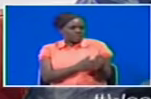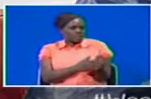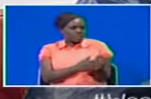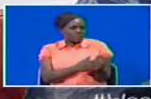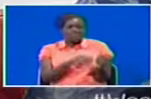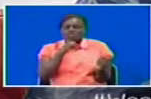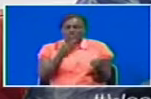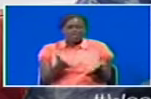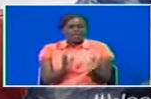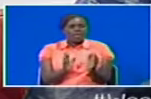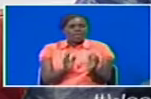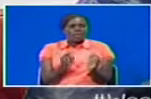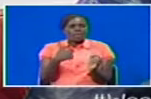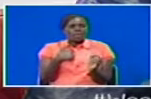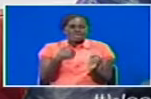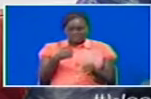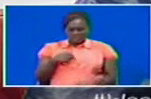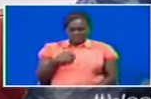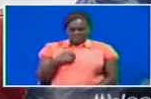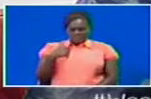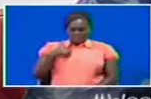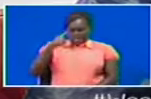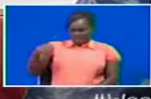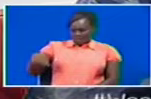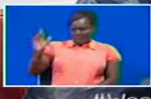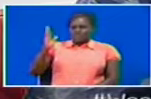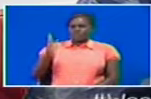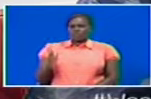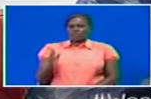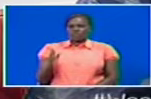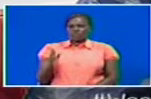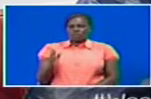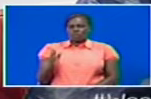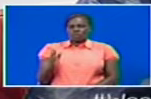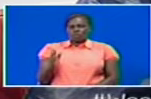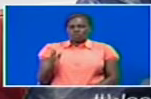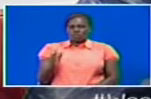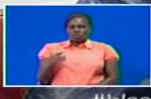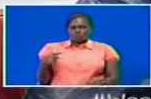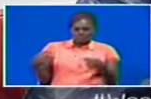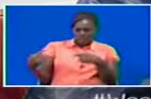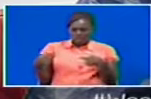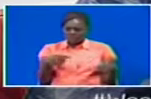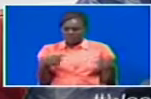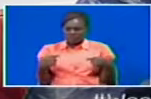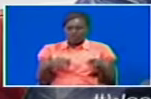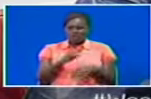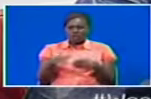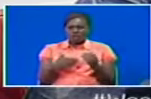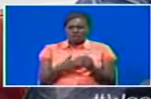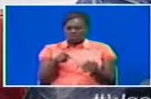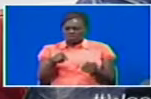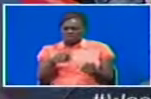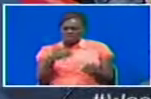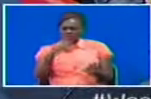not there. And I feel I'm the right person to fight, to unite all the leaders in Meru. What do you think